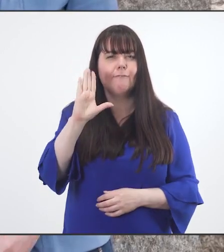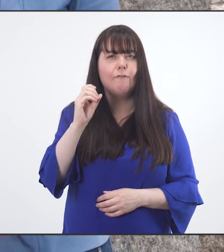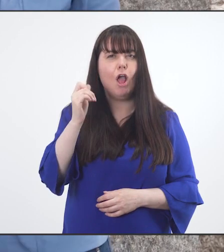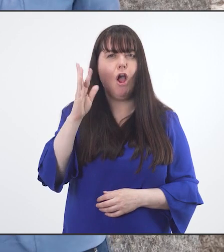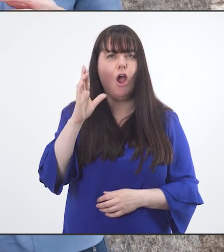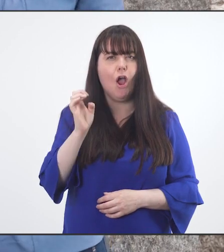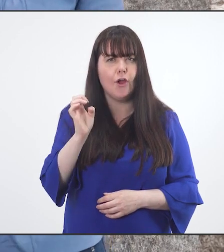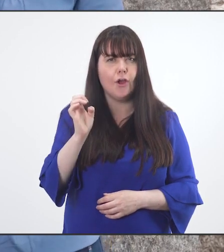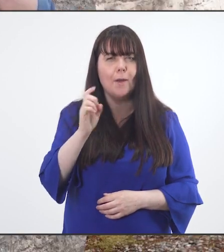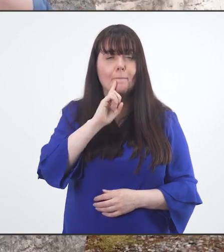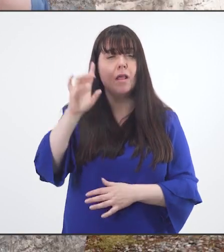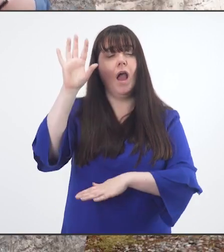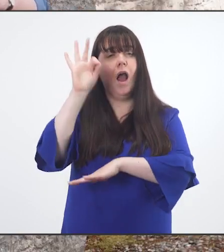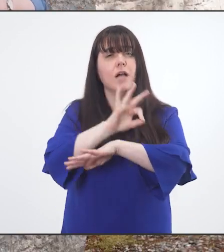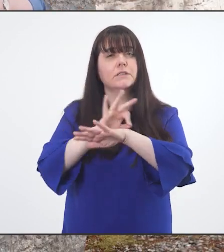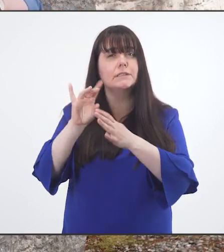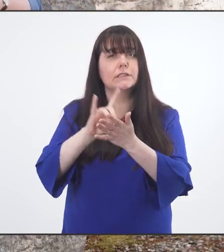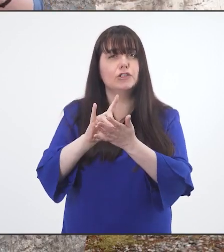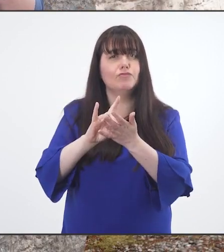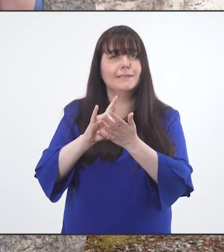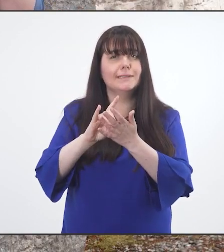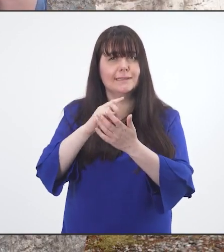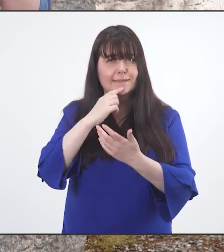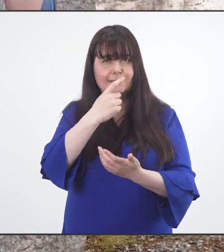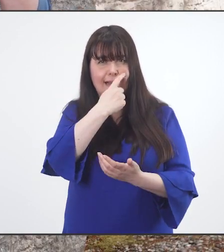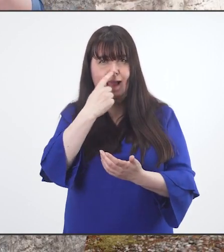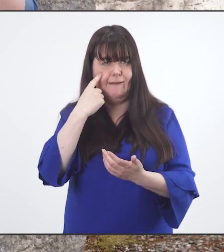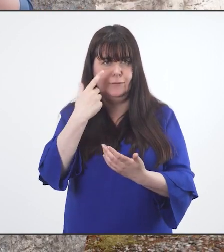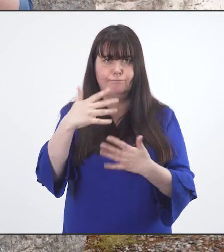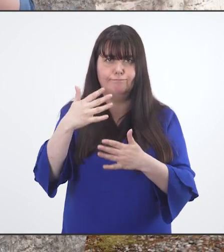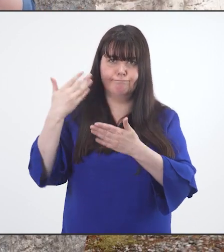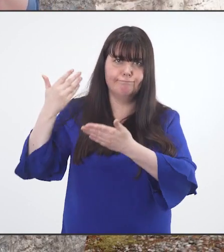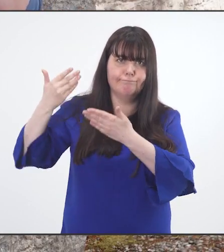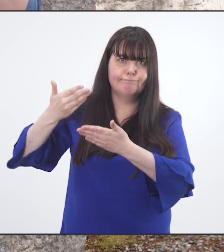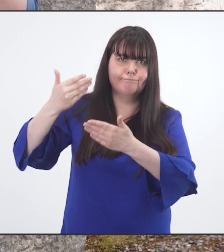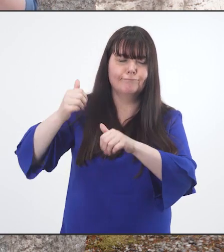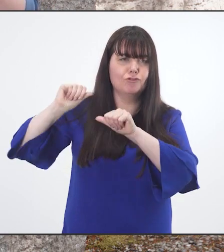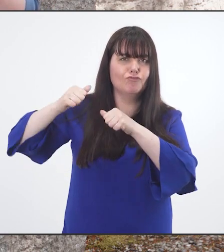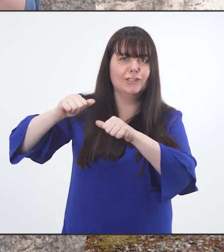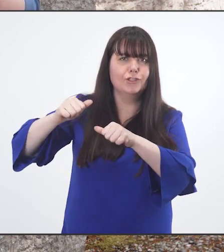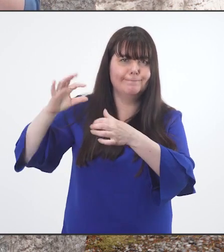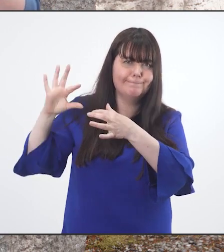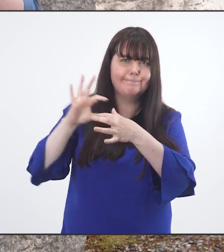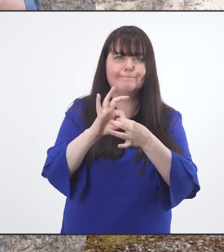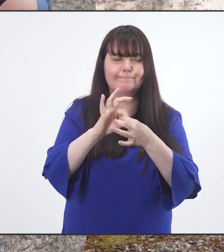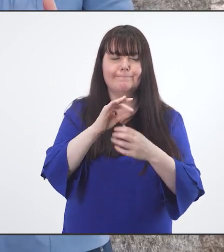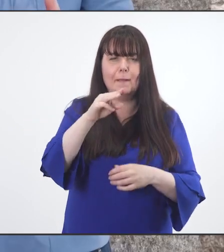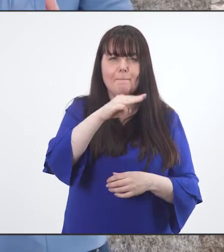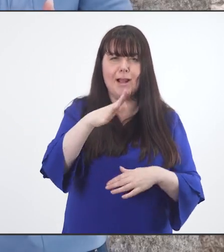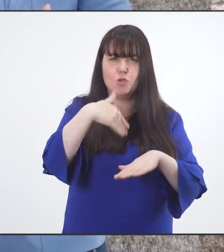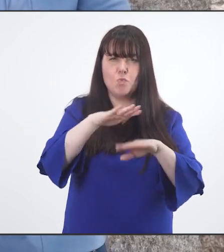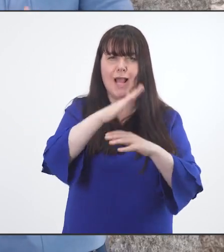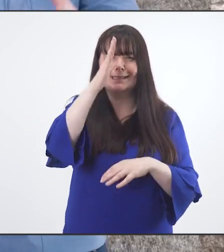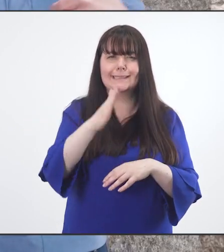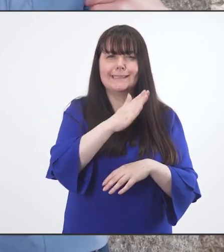headaches. Now these may seem like sort of folklore, but often as architectural historians we use these as evidence that this is perhaps an